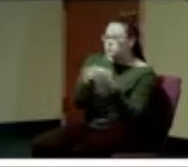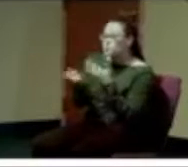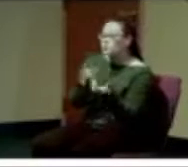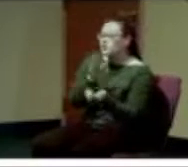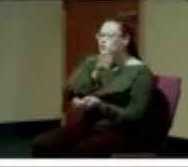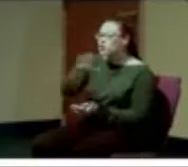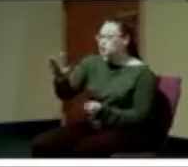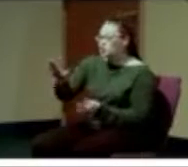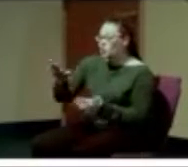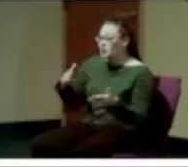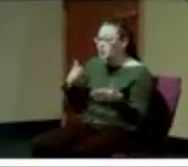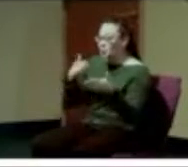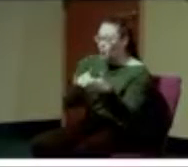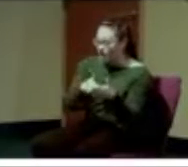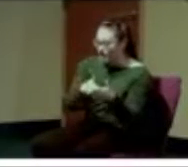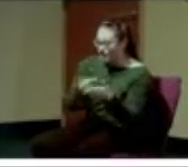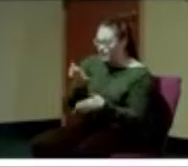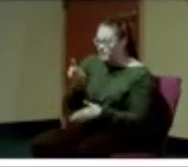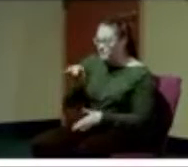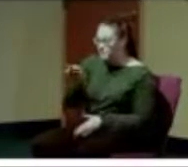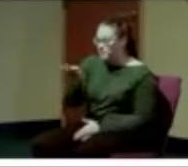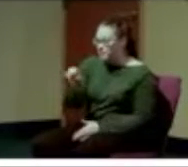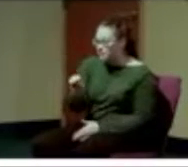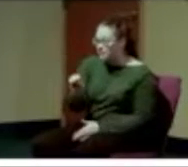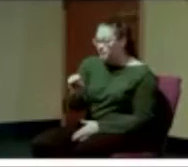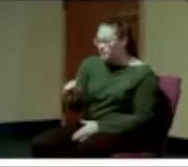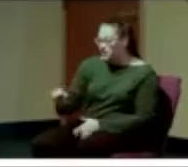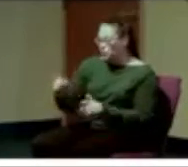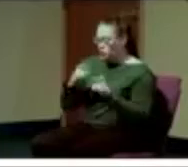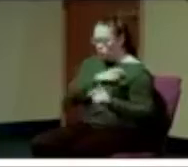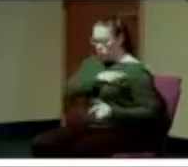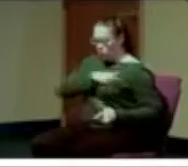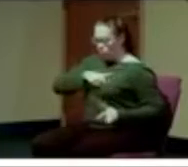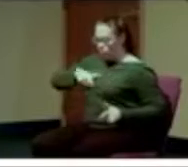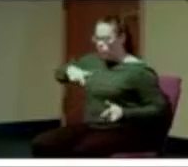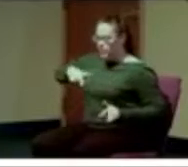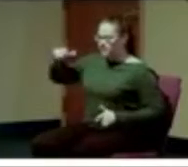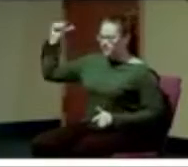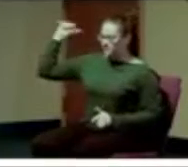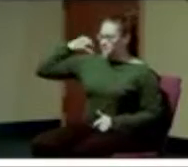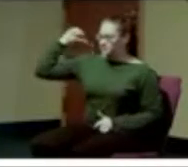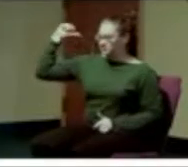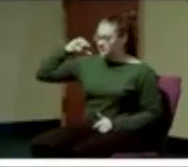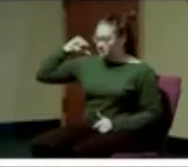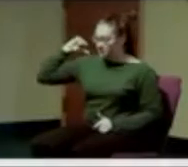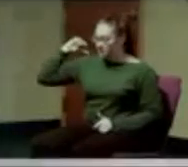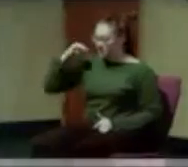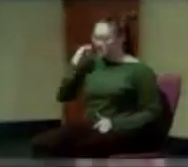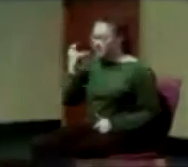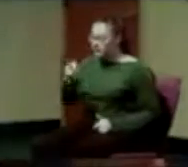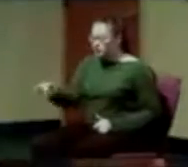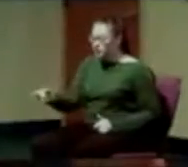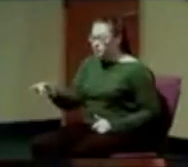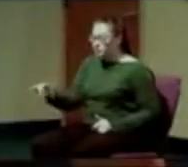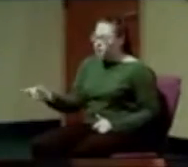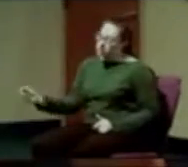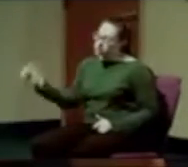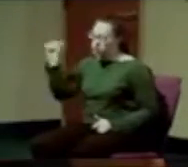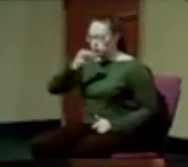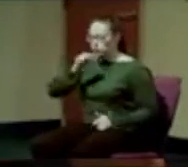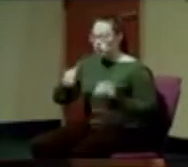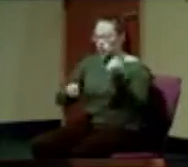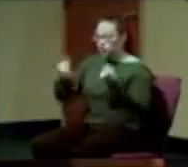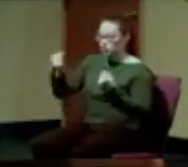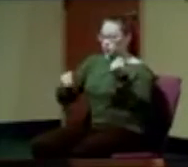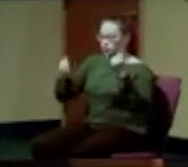that crime on the vest. So if you were committed a drunk driving offense and